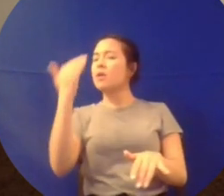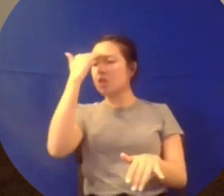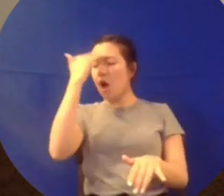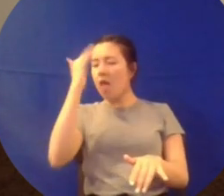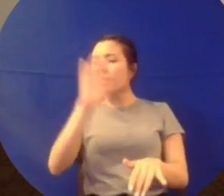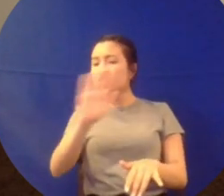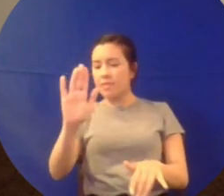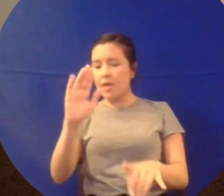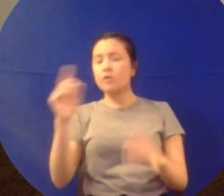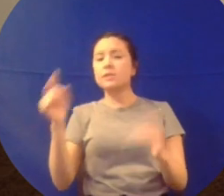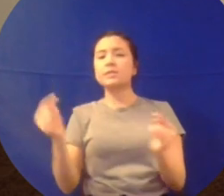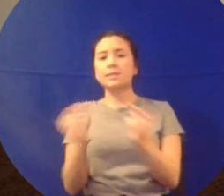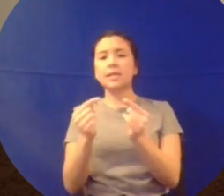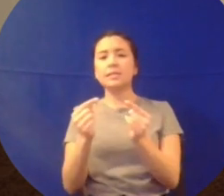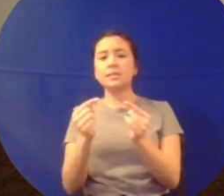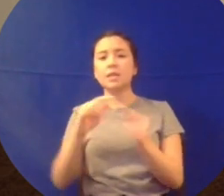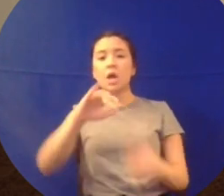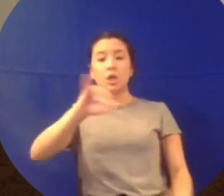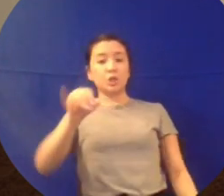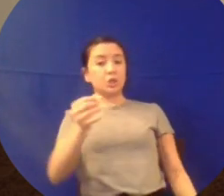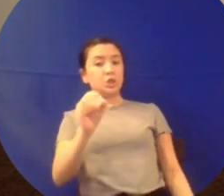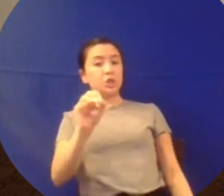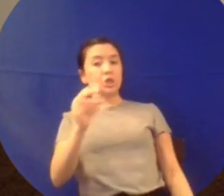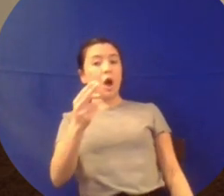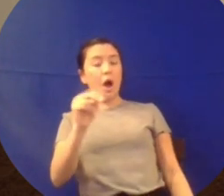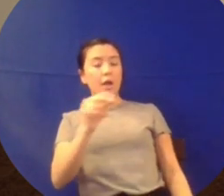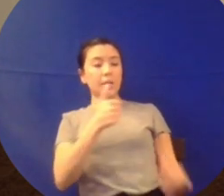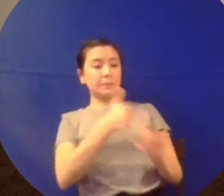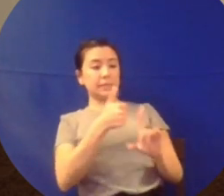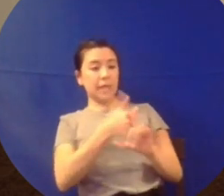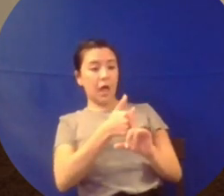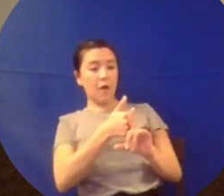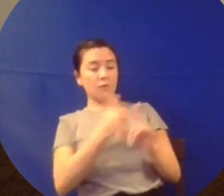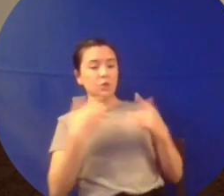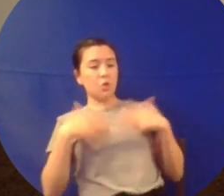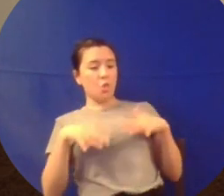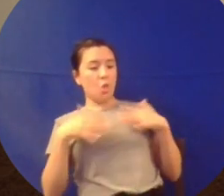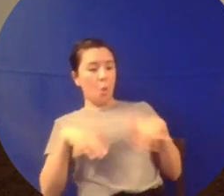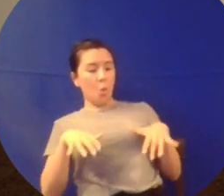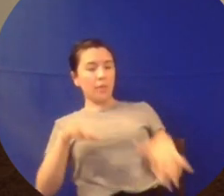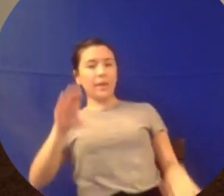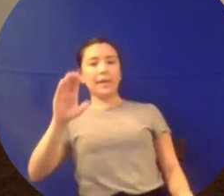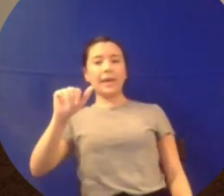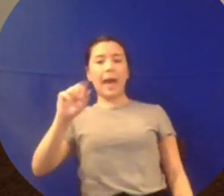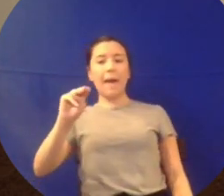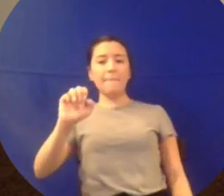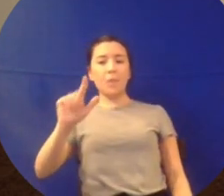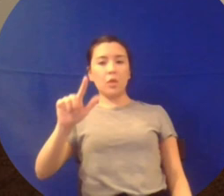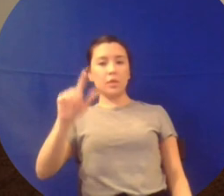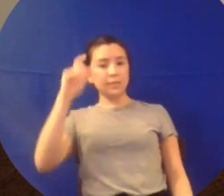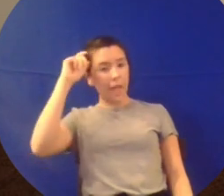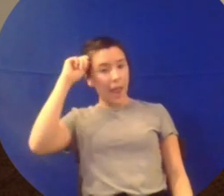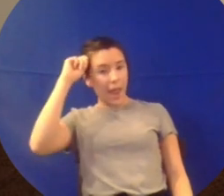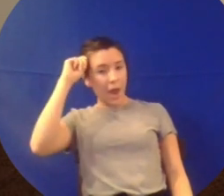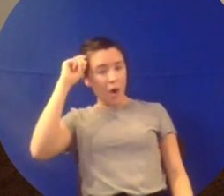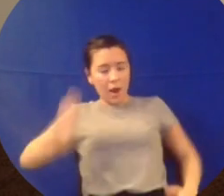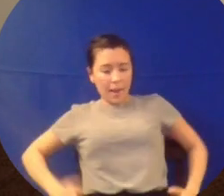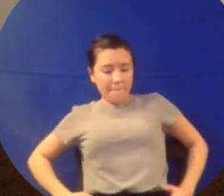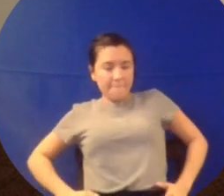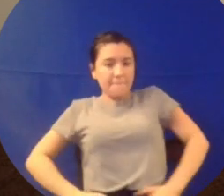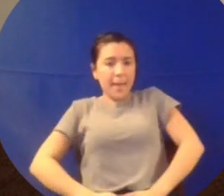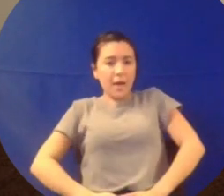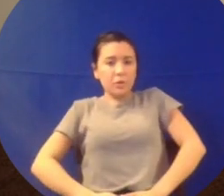John was clothed in camel's hair with a leather belt around his waist. He fed